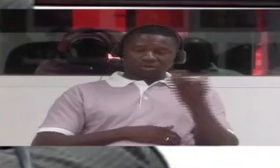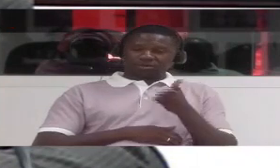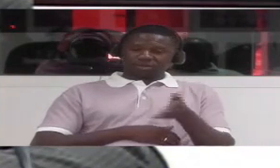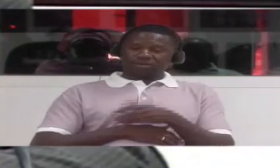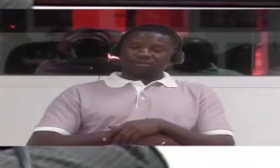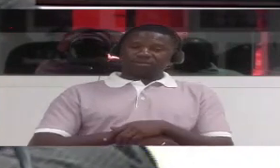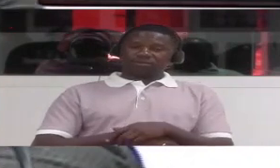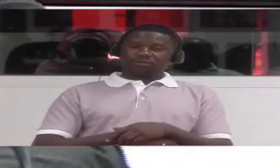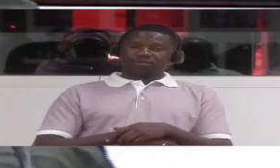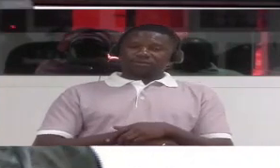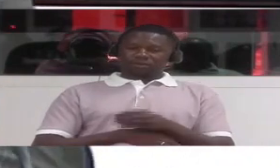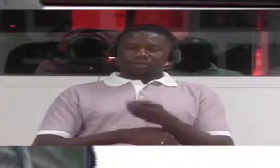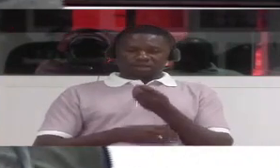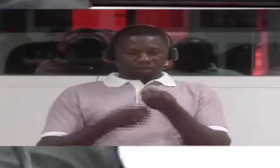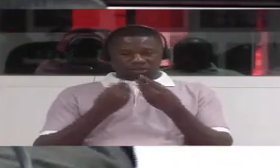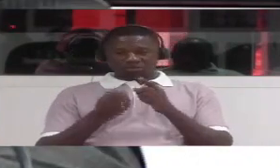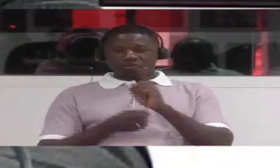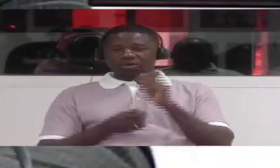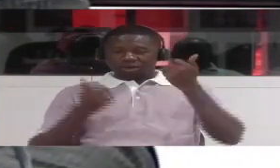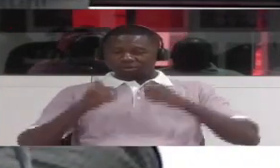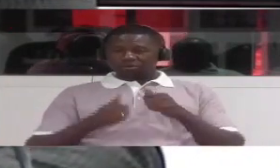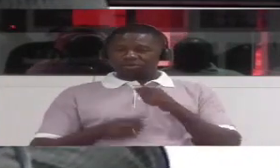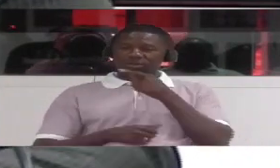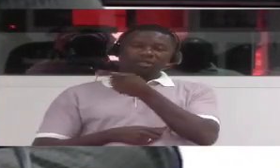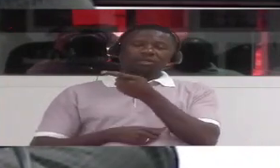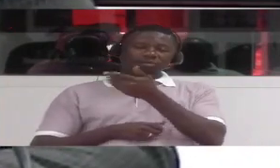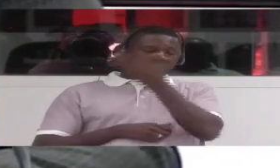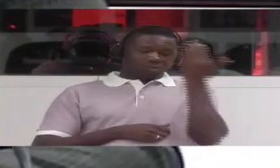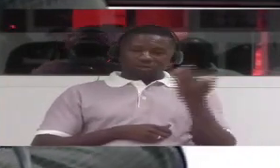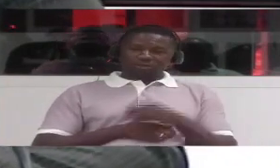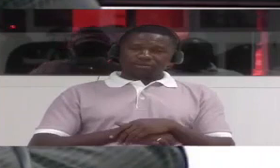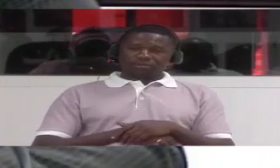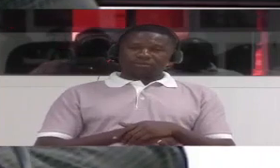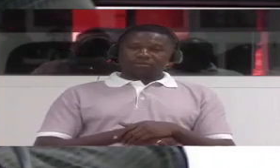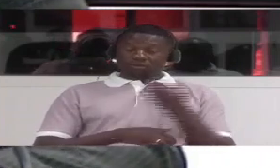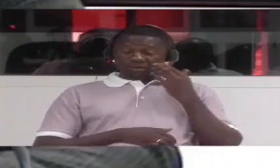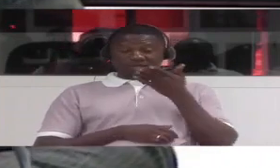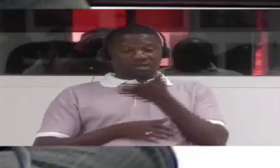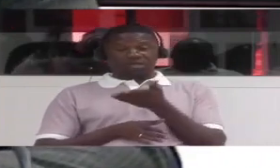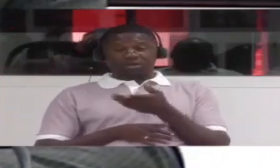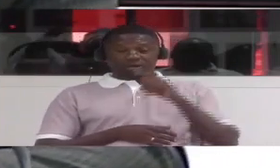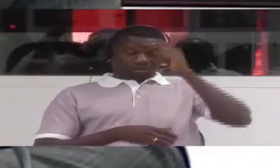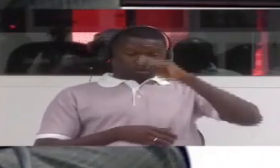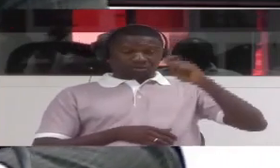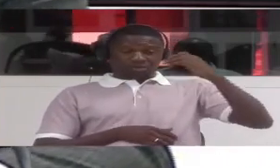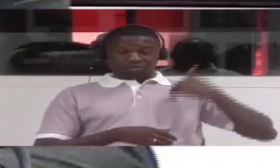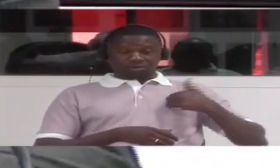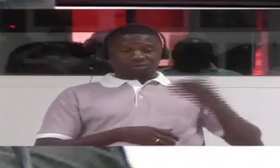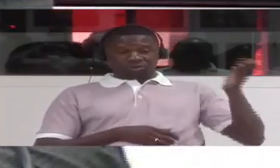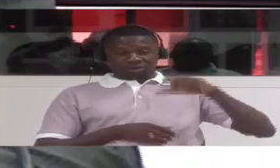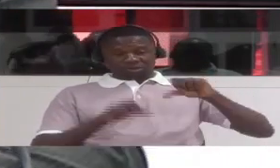that morning? When I was there, the policemen started coming to work. I remember the then Inspector